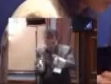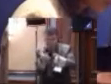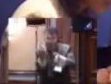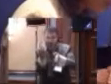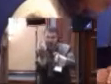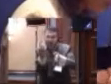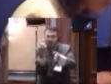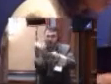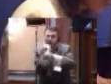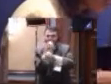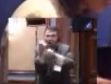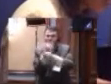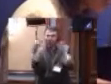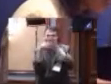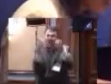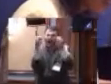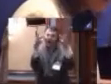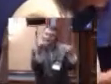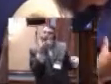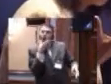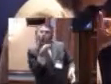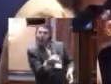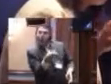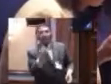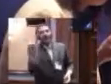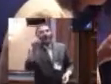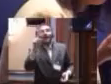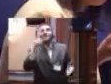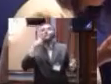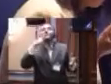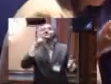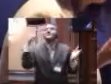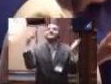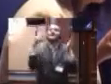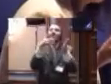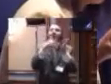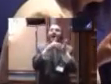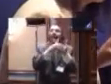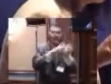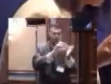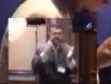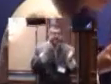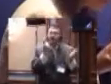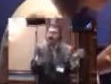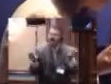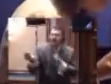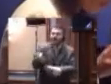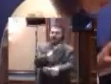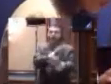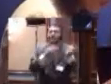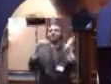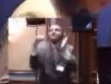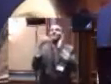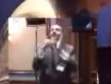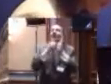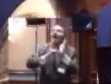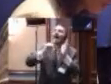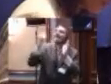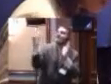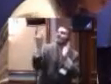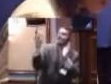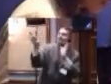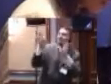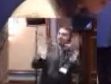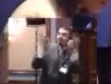institutions will to a large degree embody what the final outcome will